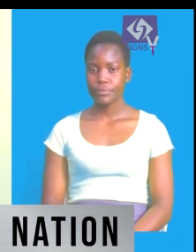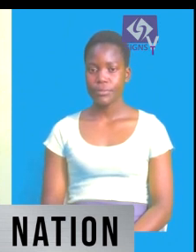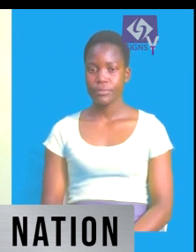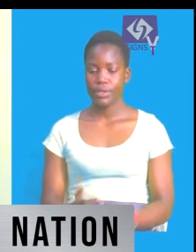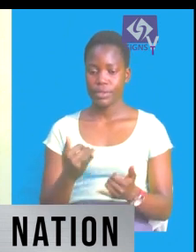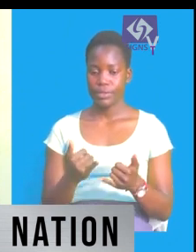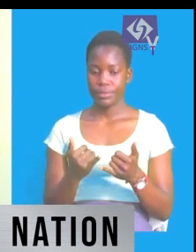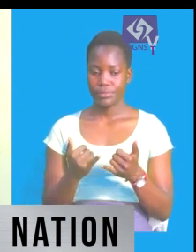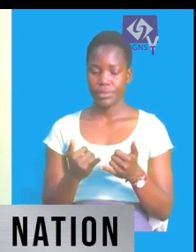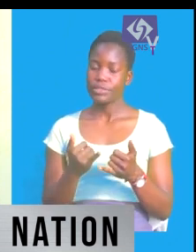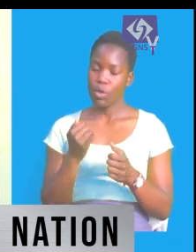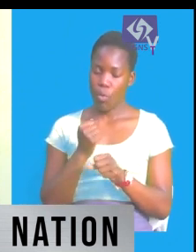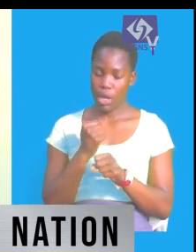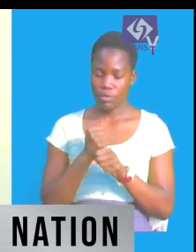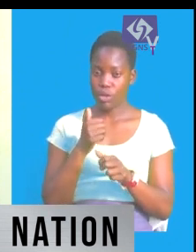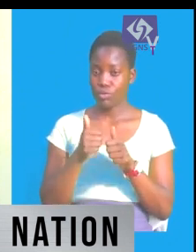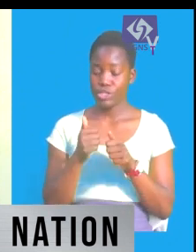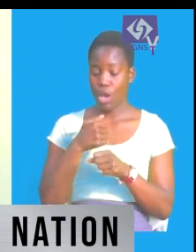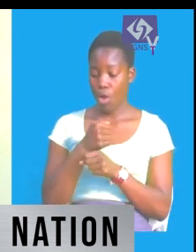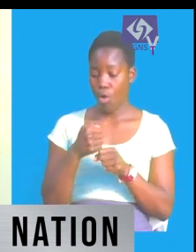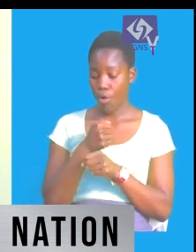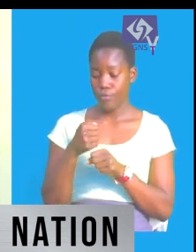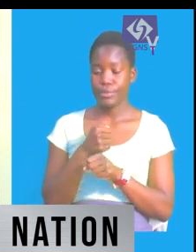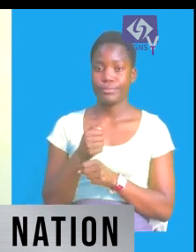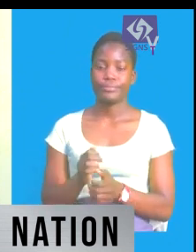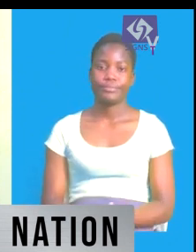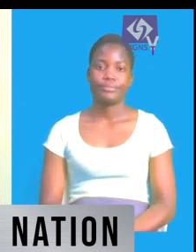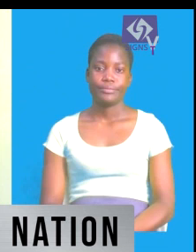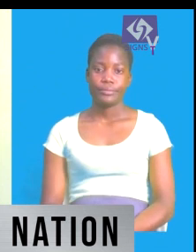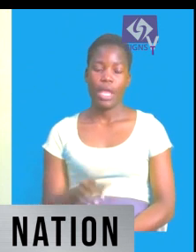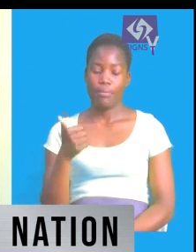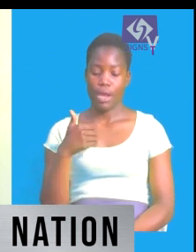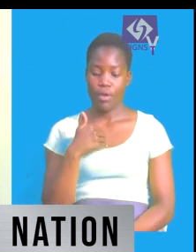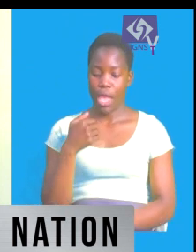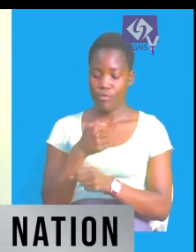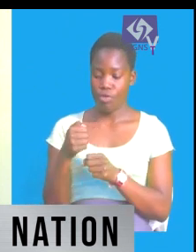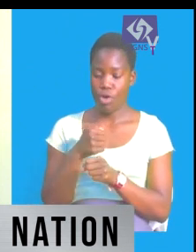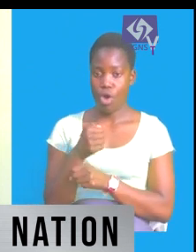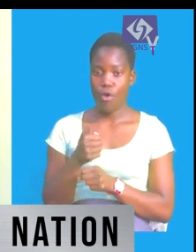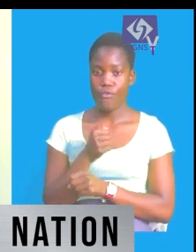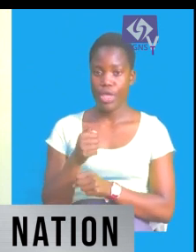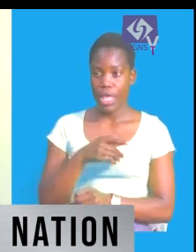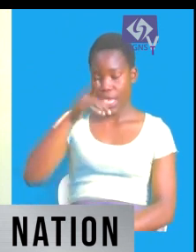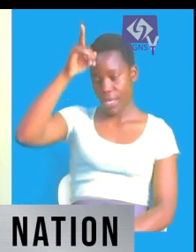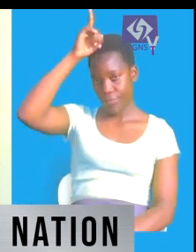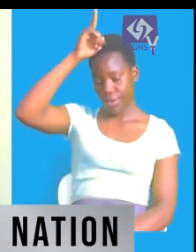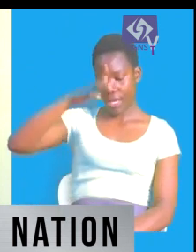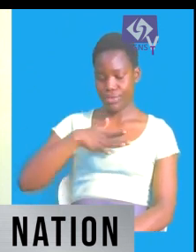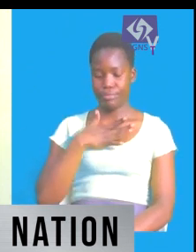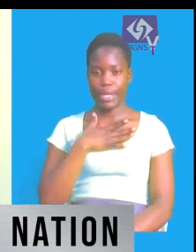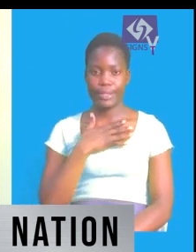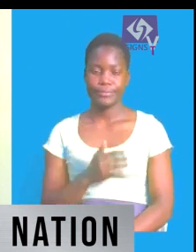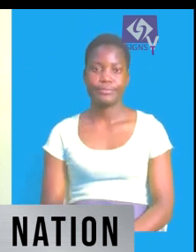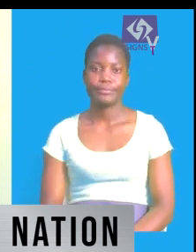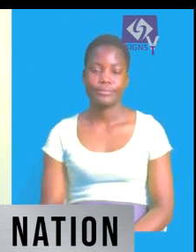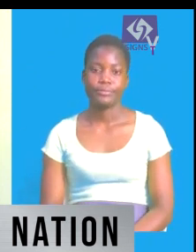the late, but she used to do coffee, and Okay. still there is coffee at my paternal,